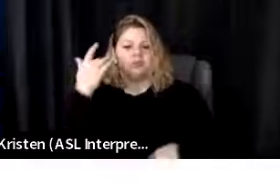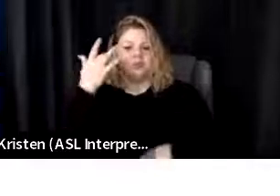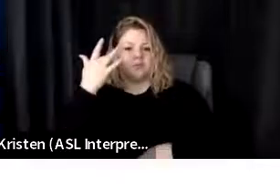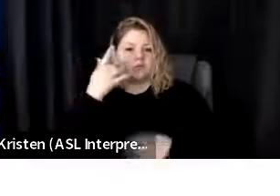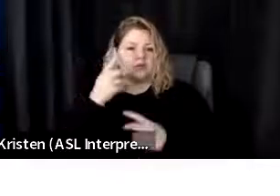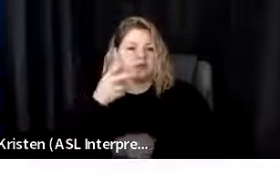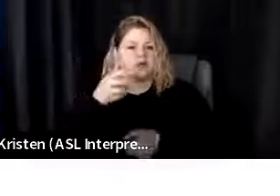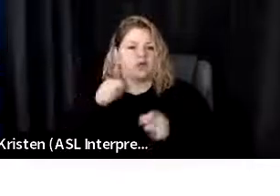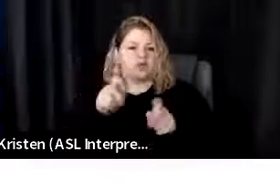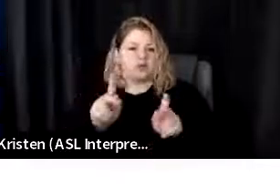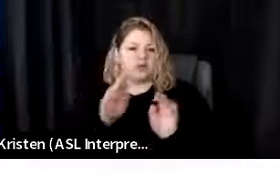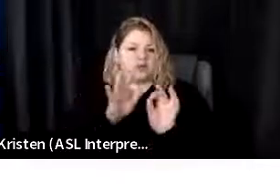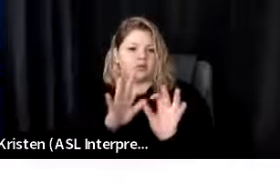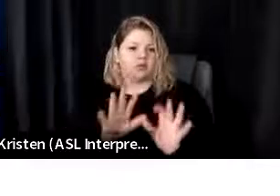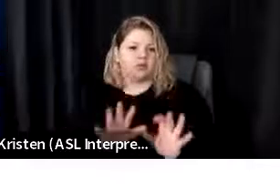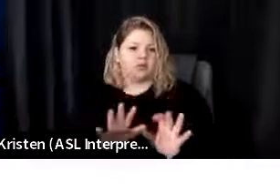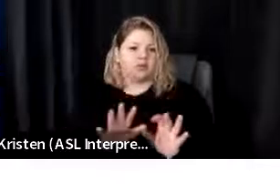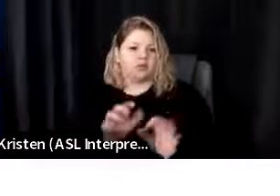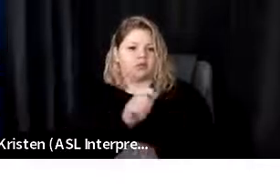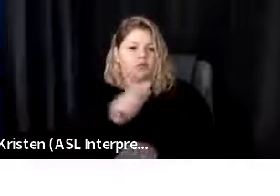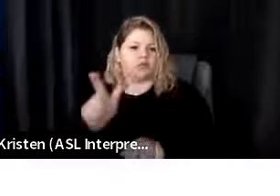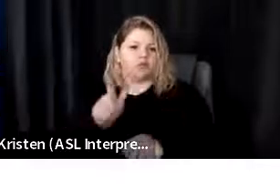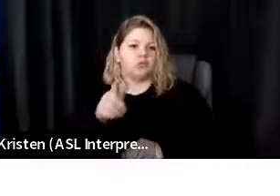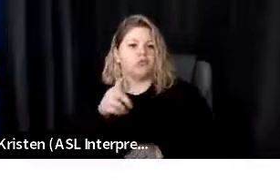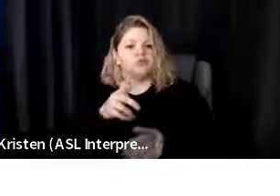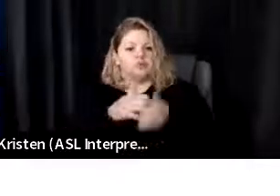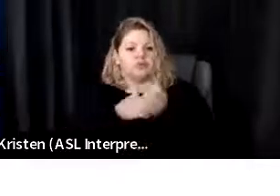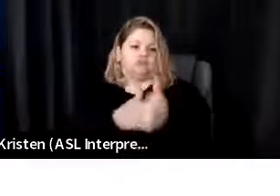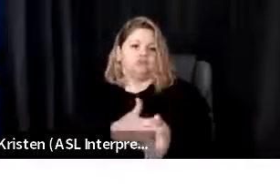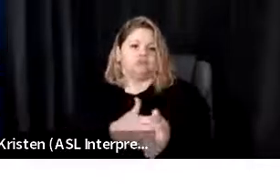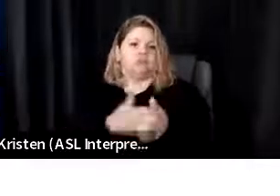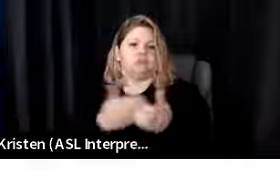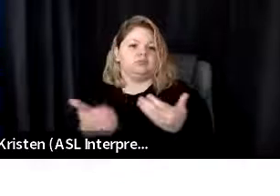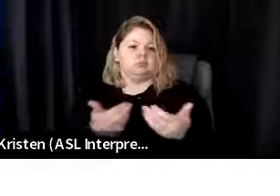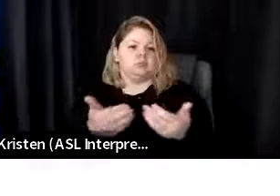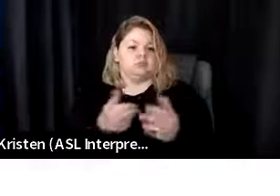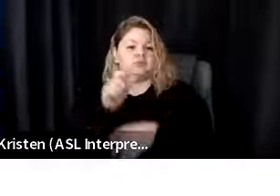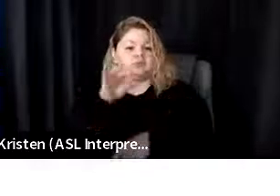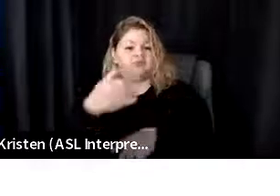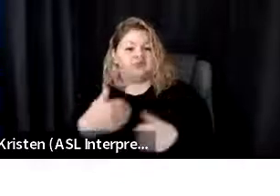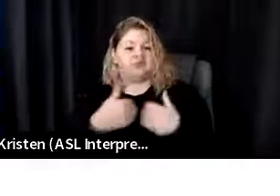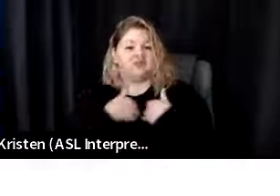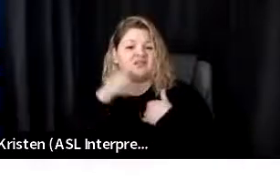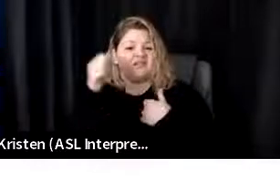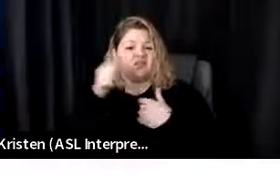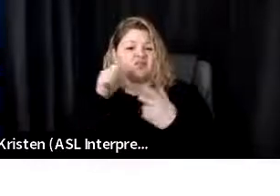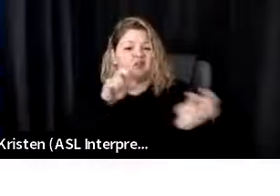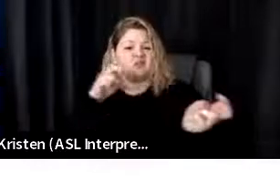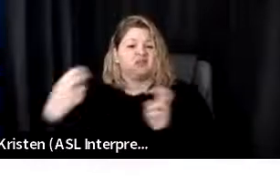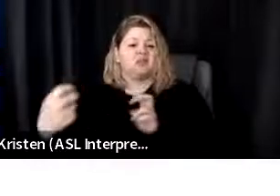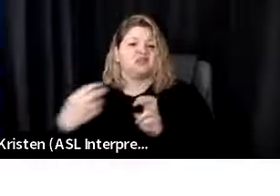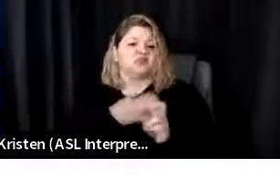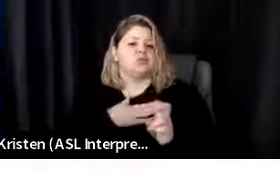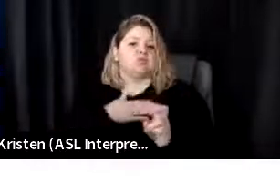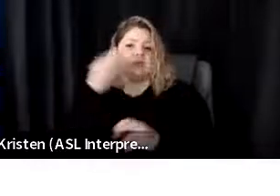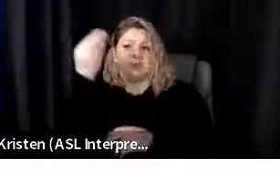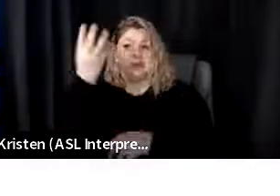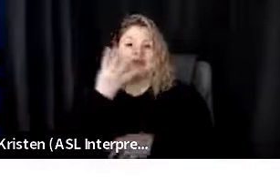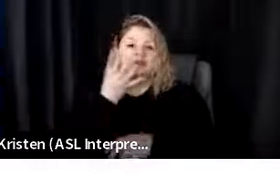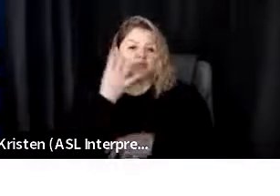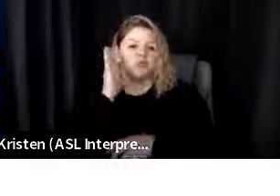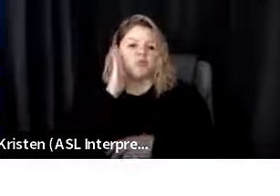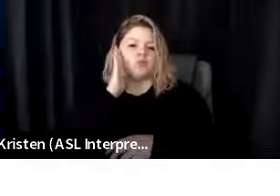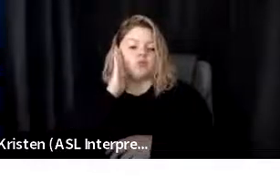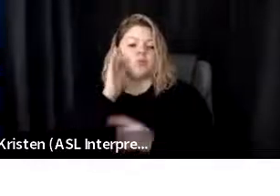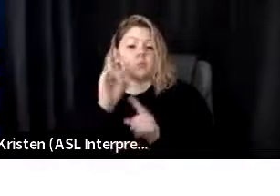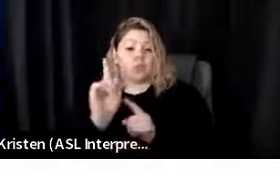up. If anyone has any audio problems, please let us know in the chat and we'll fix it as quickly as we can. I will